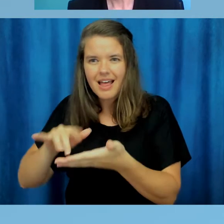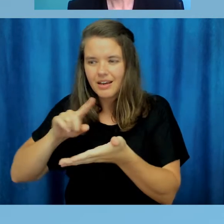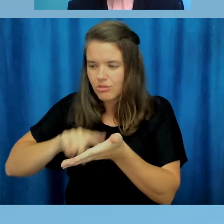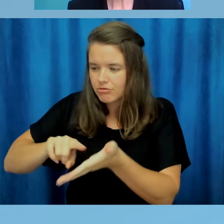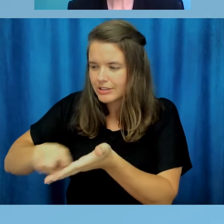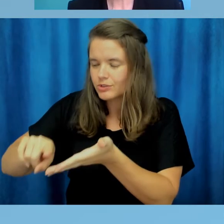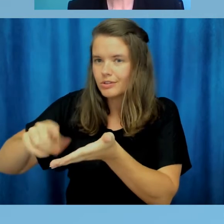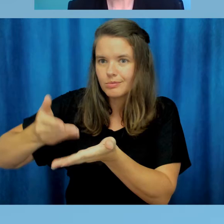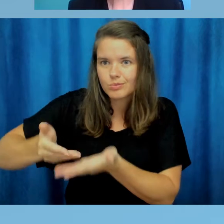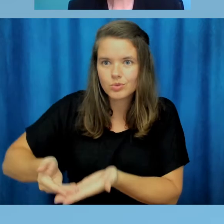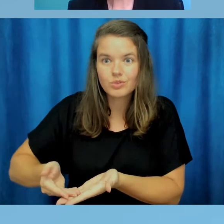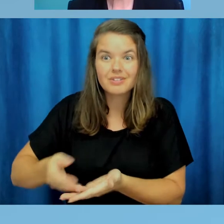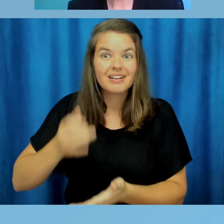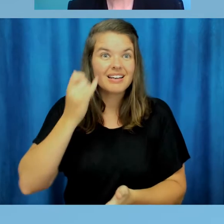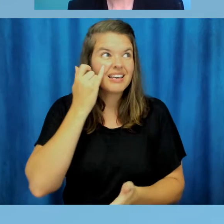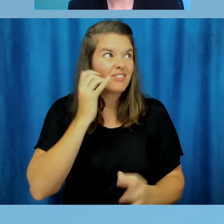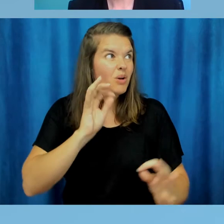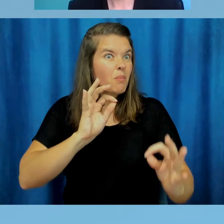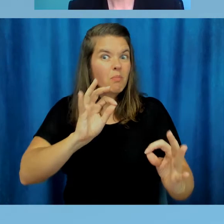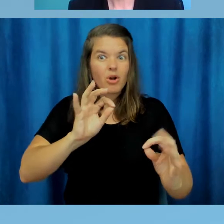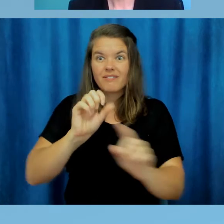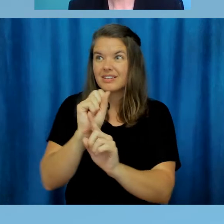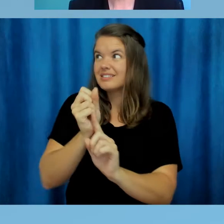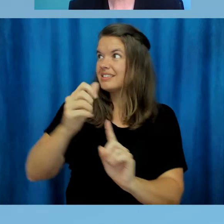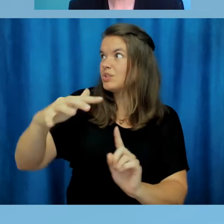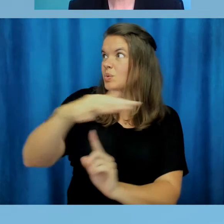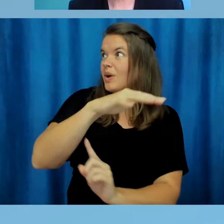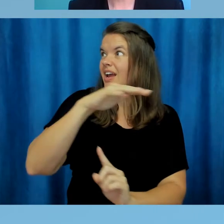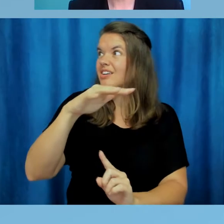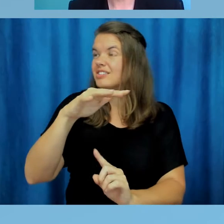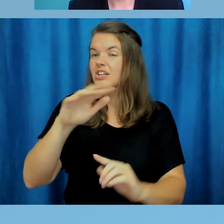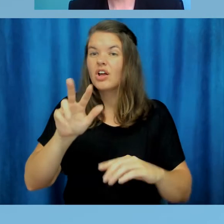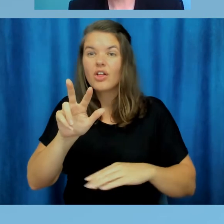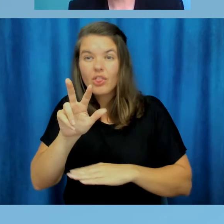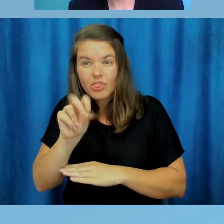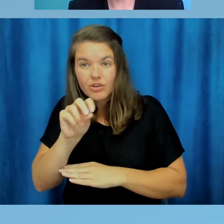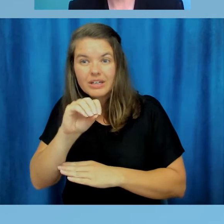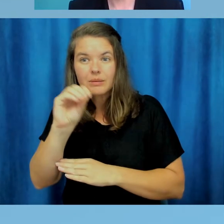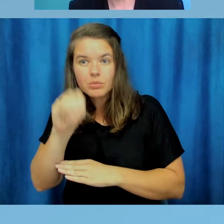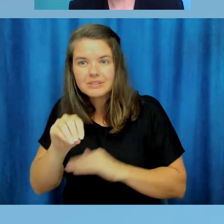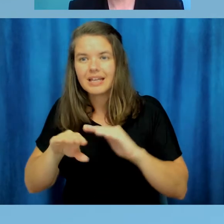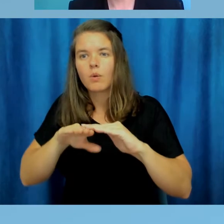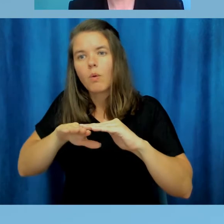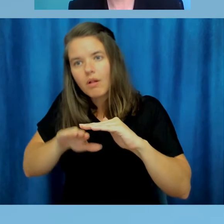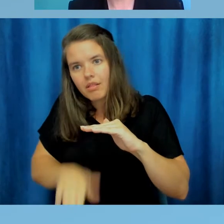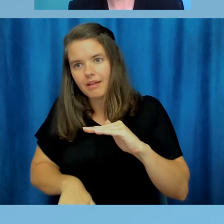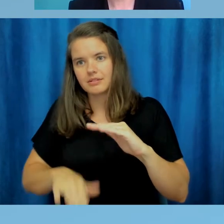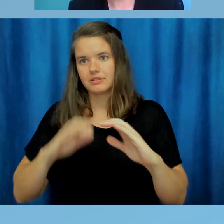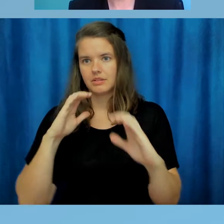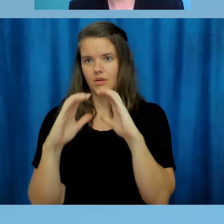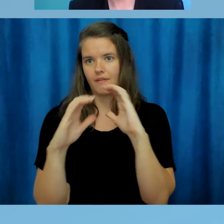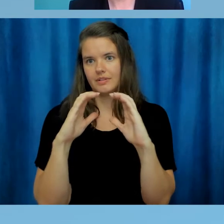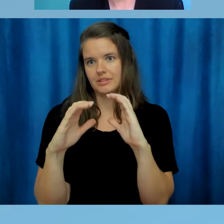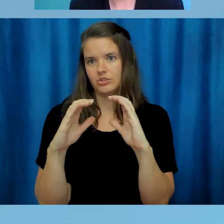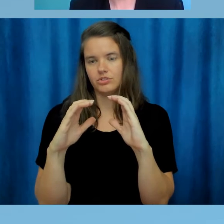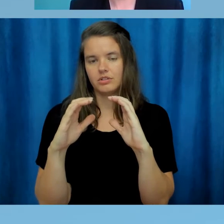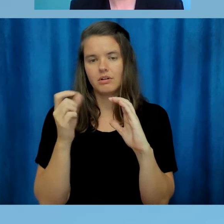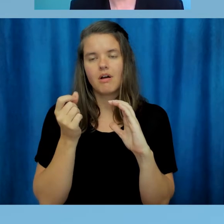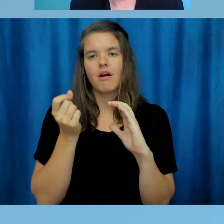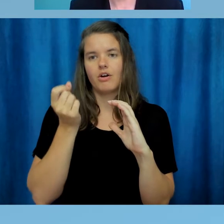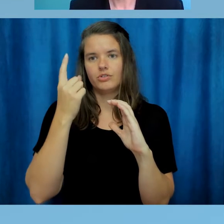shown that even in optimal conditions, 30% or less of the content of a conversation